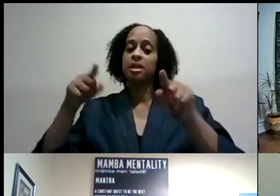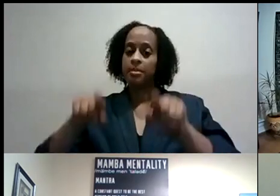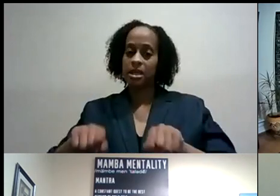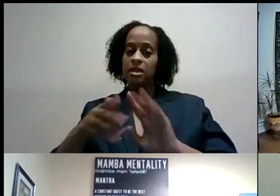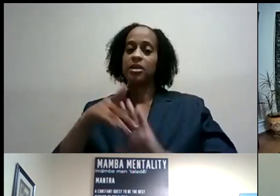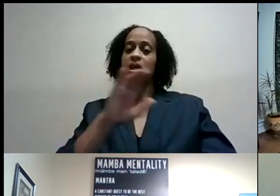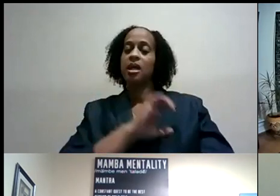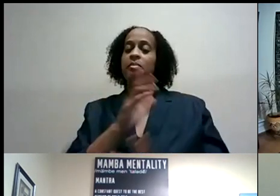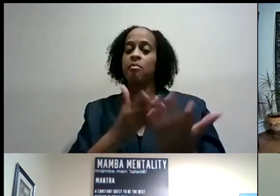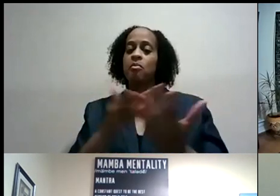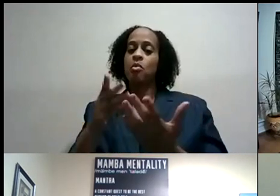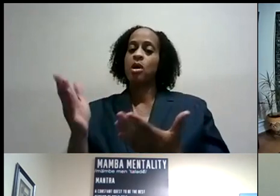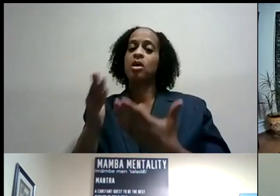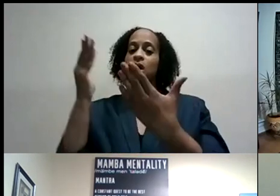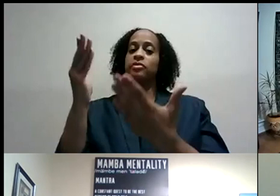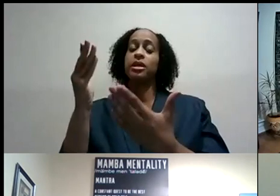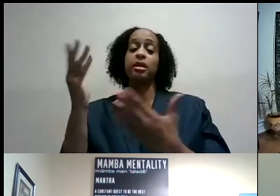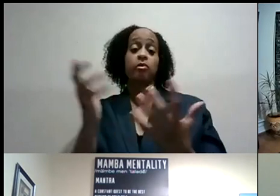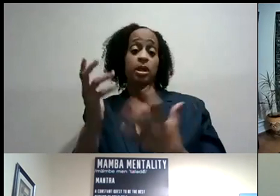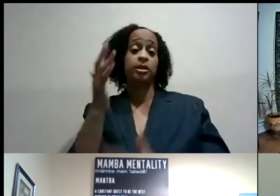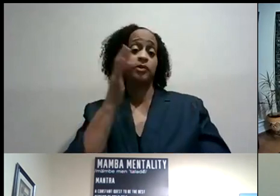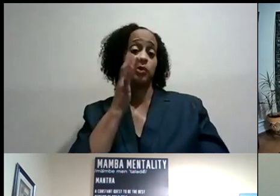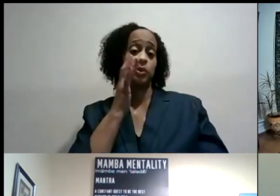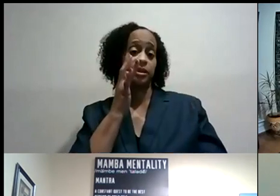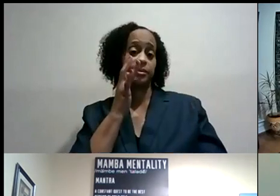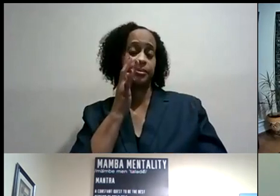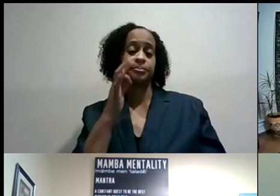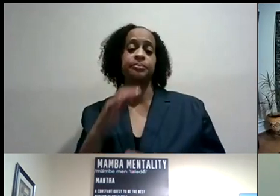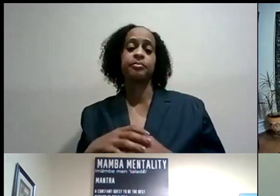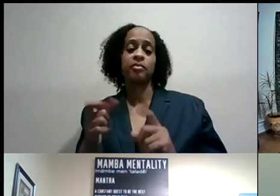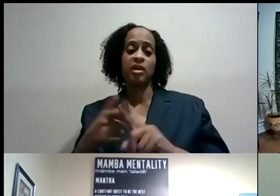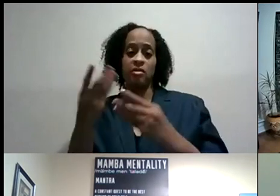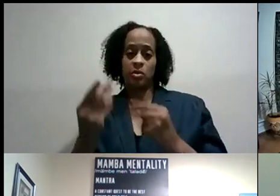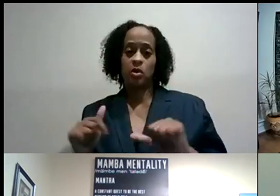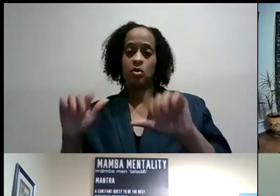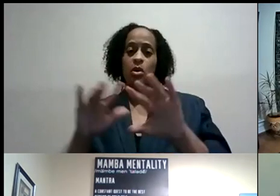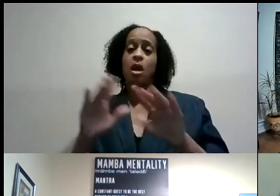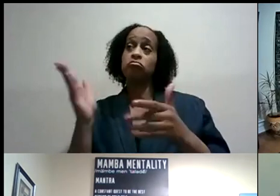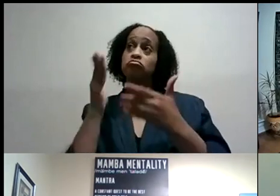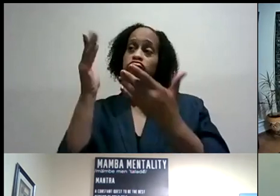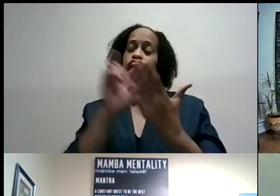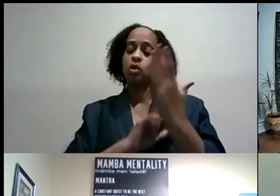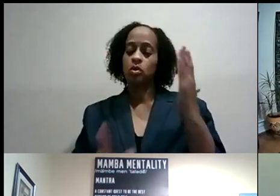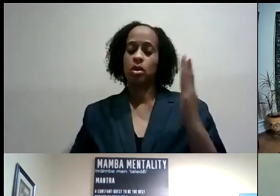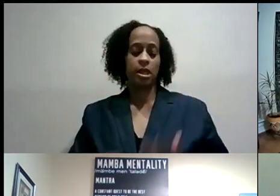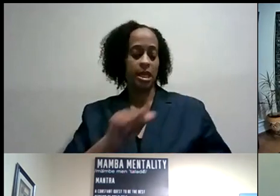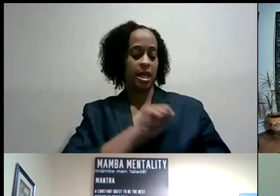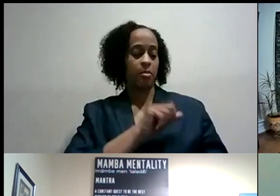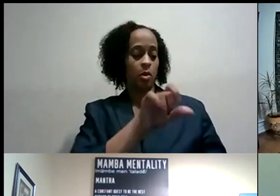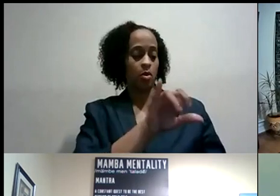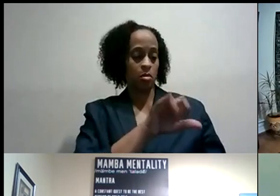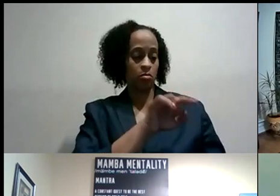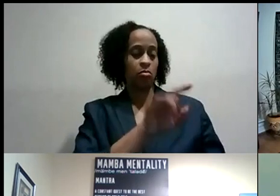brought an offering of fruit of the ground to the Lord. And Abel also brought